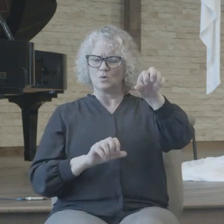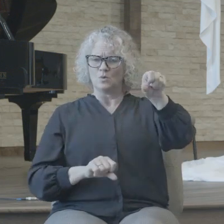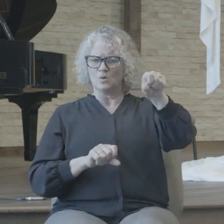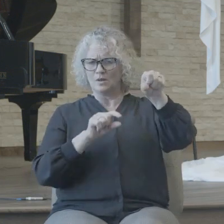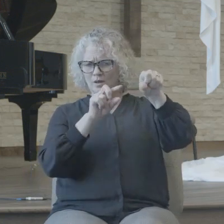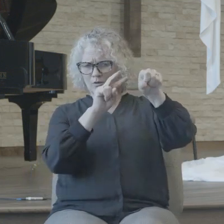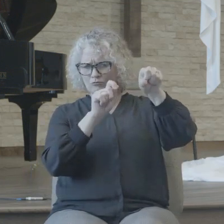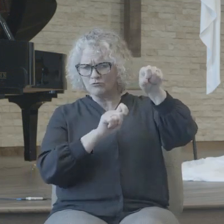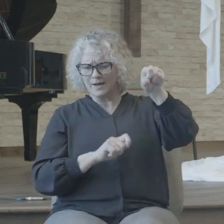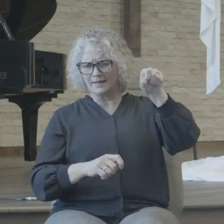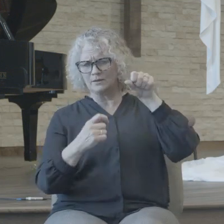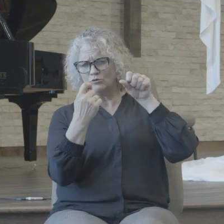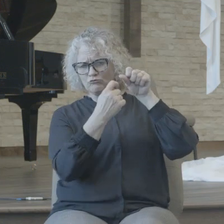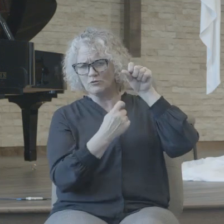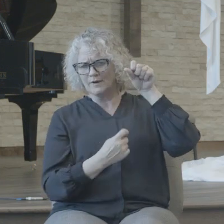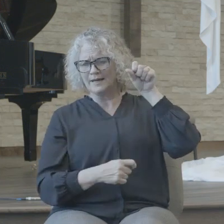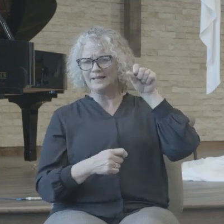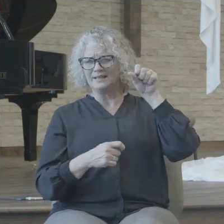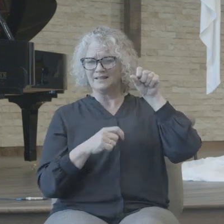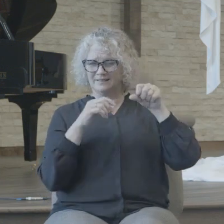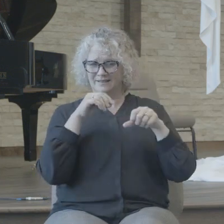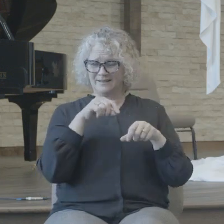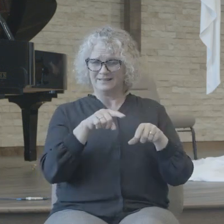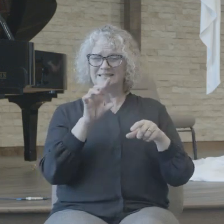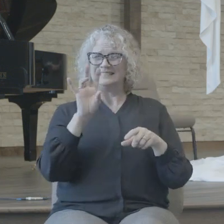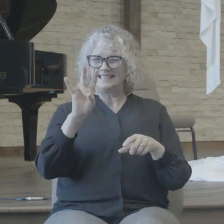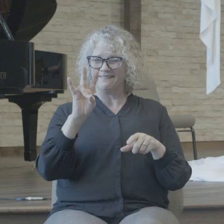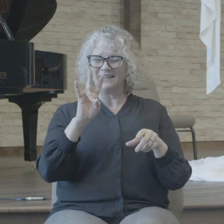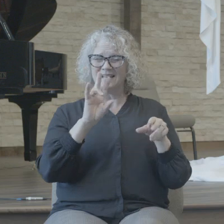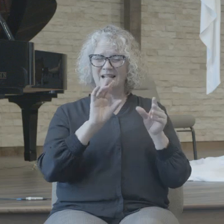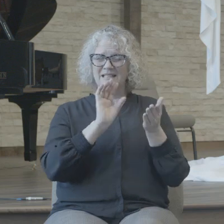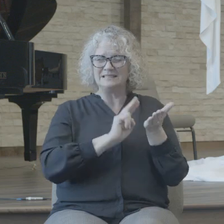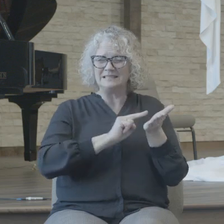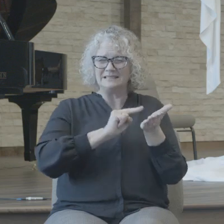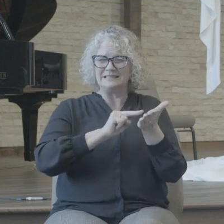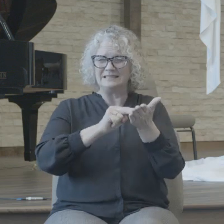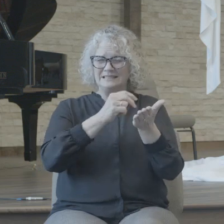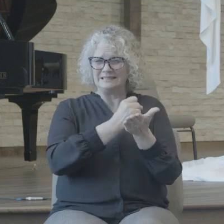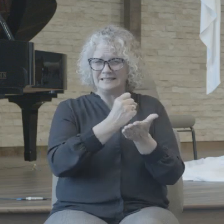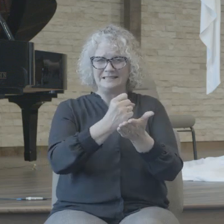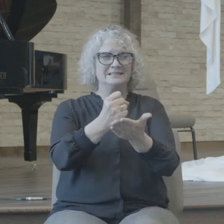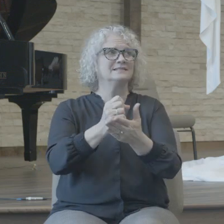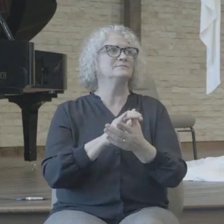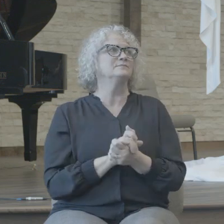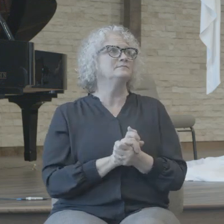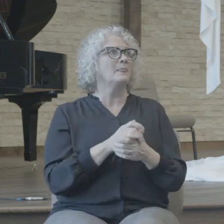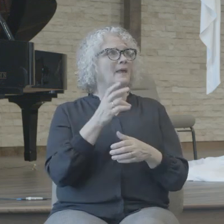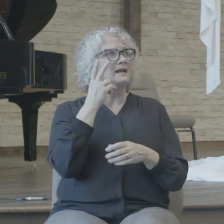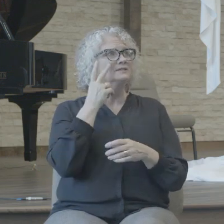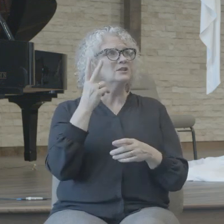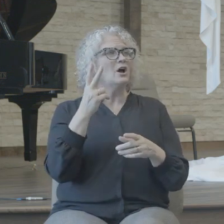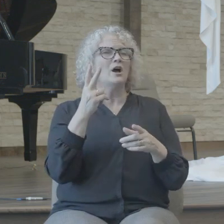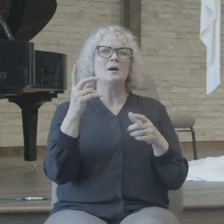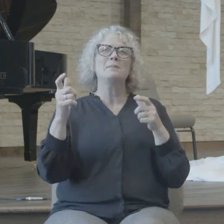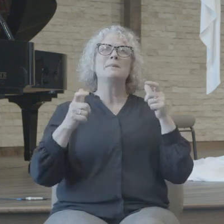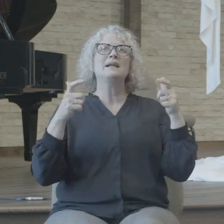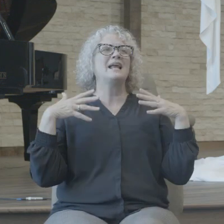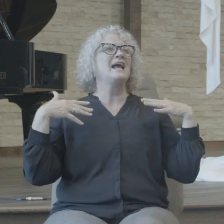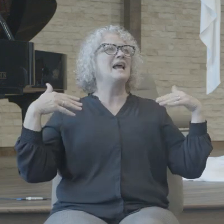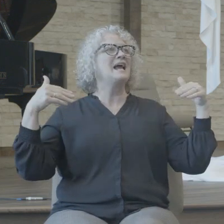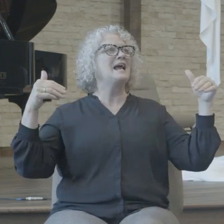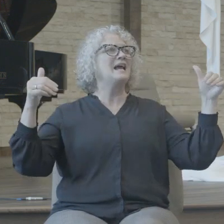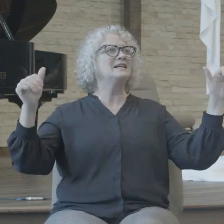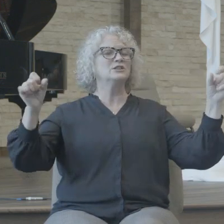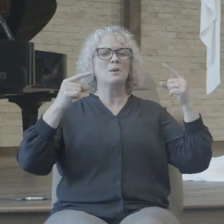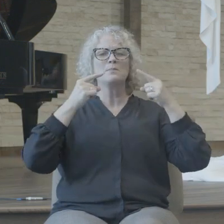and sealed with seven seals. And I saw a mighty angel proclaiming in a loud voice, 'Who is worthy